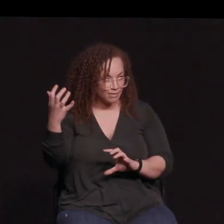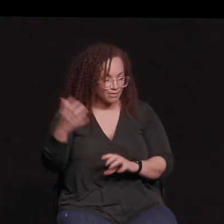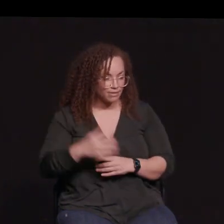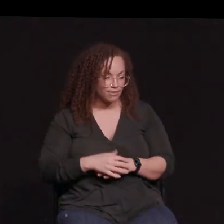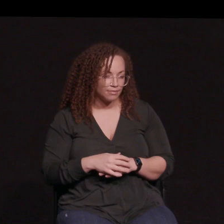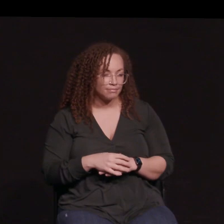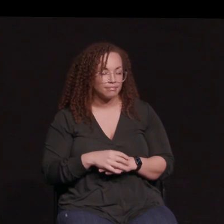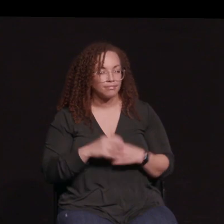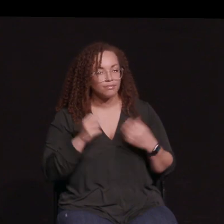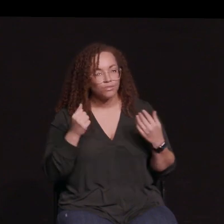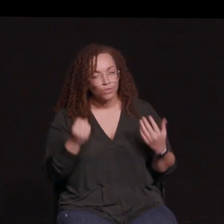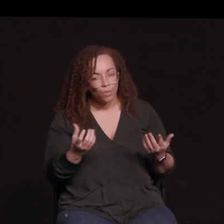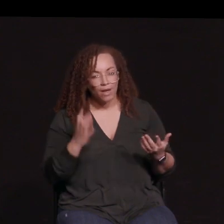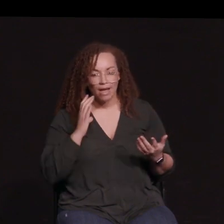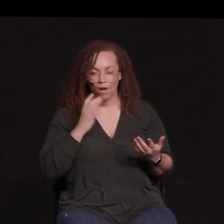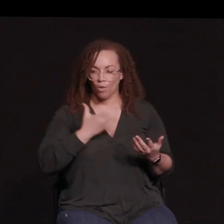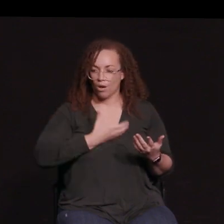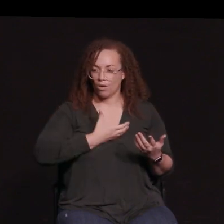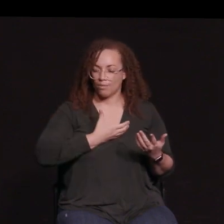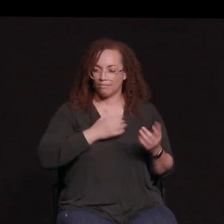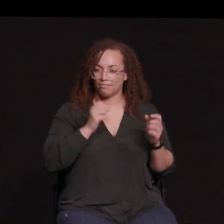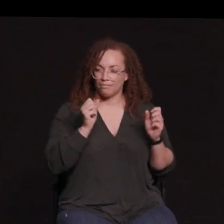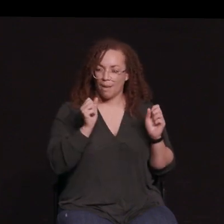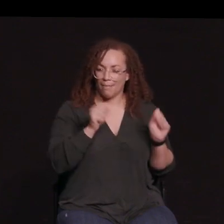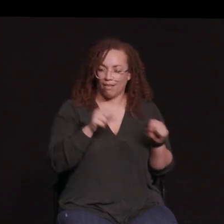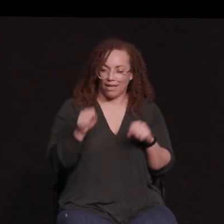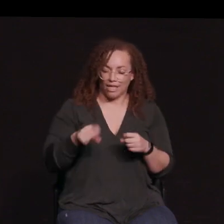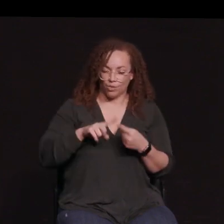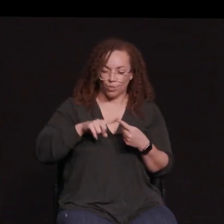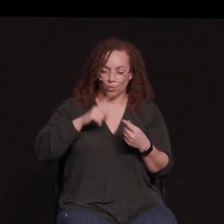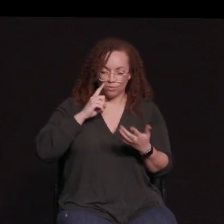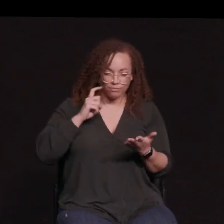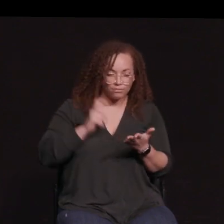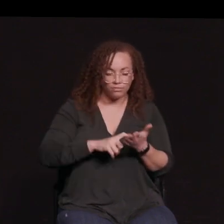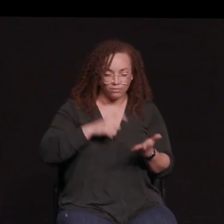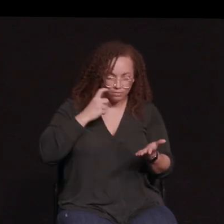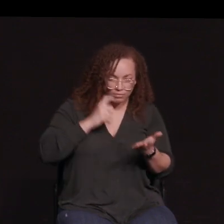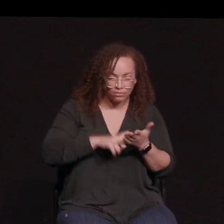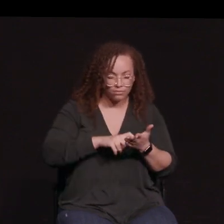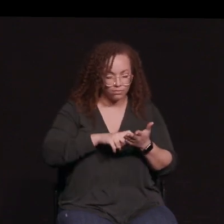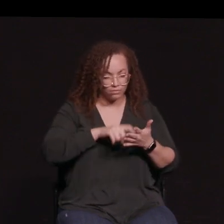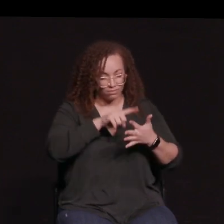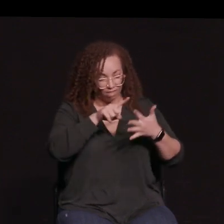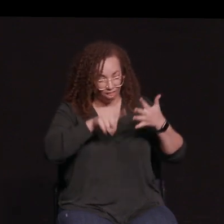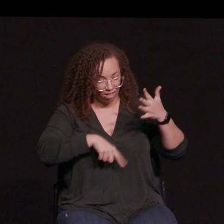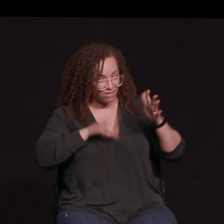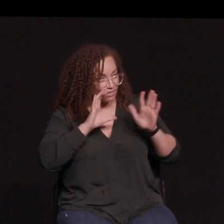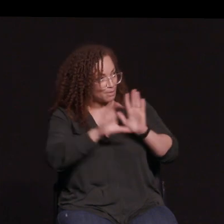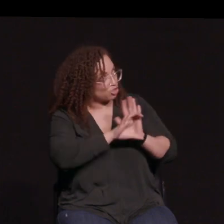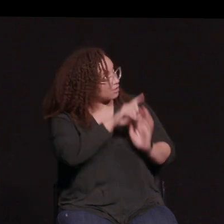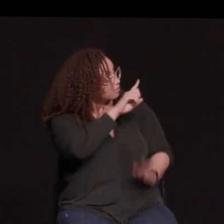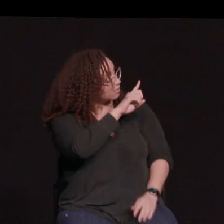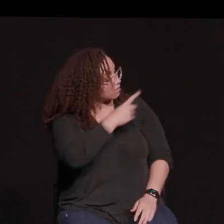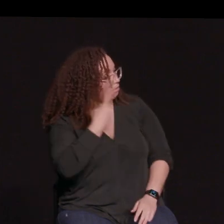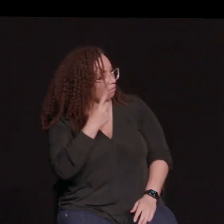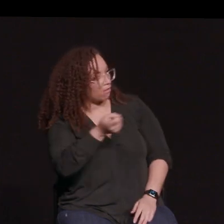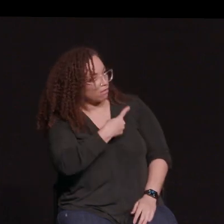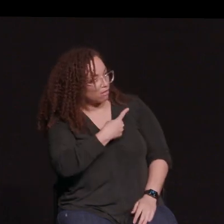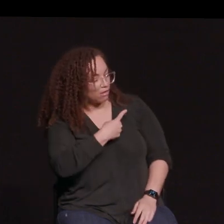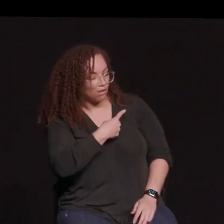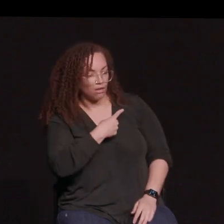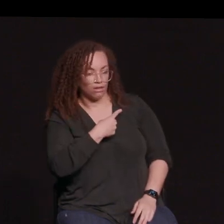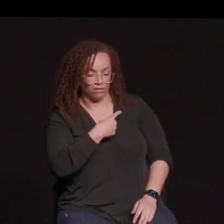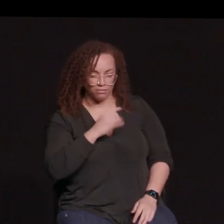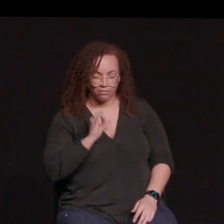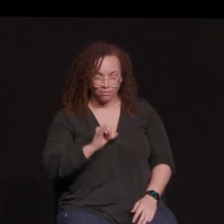Right? So our ability to recognize these images suggests that we are familiar with when